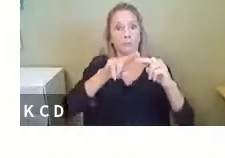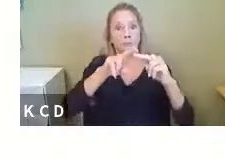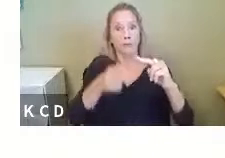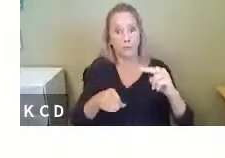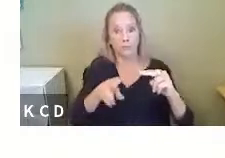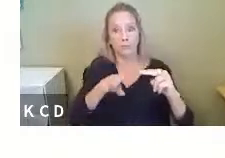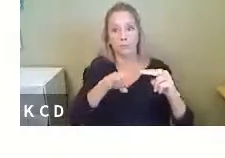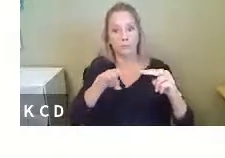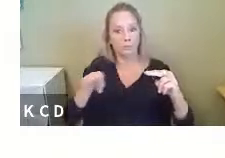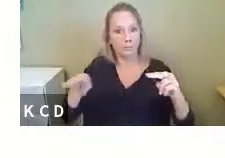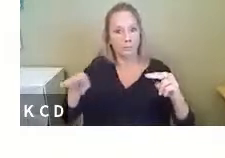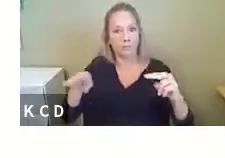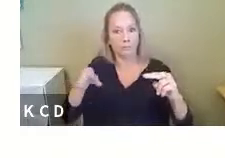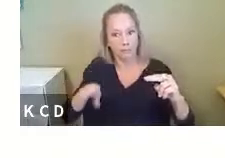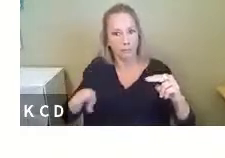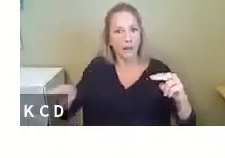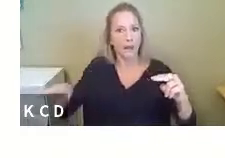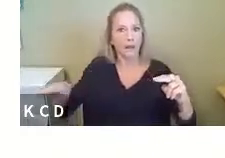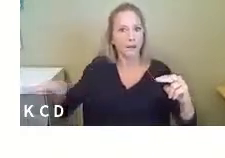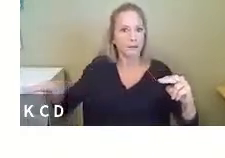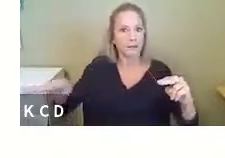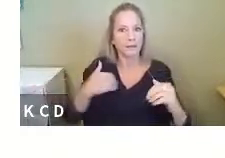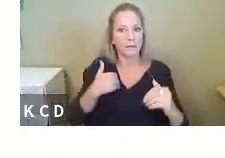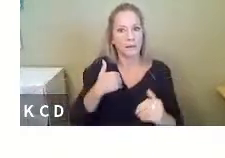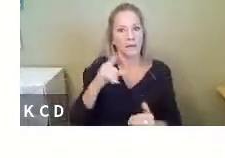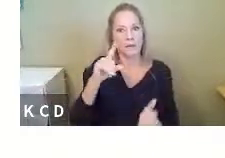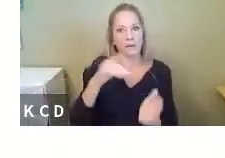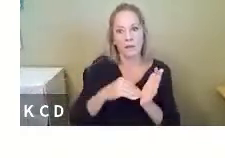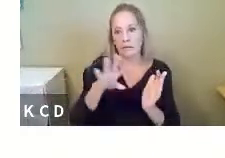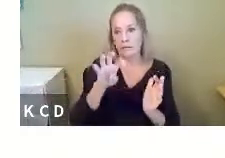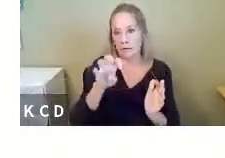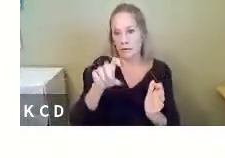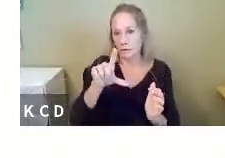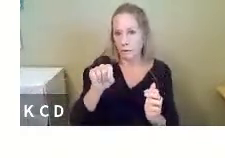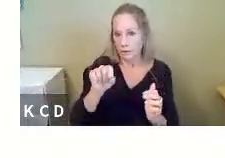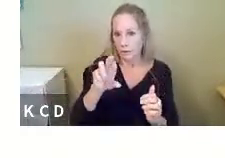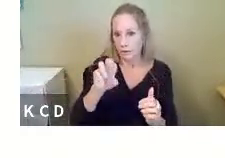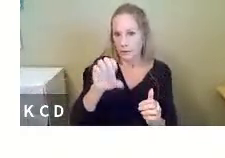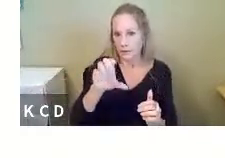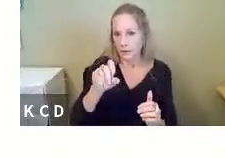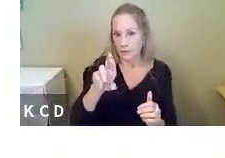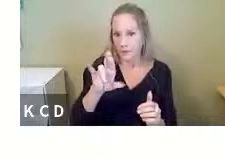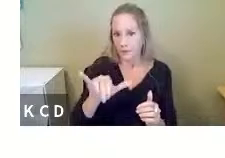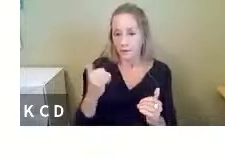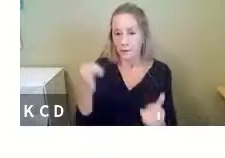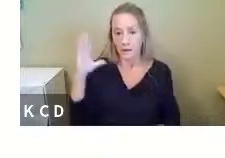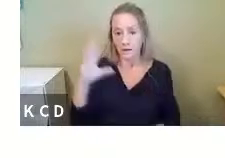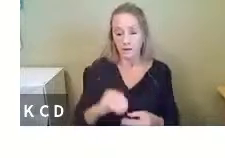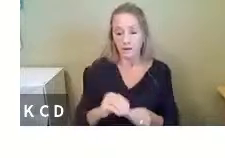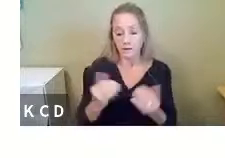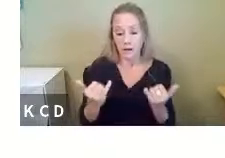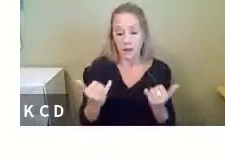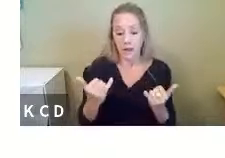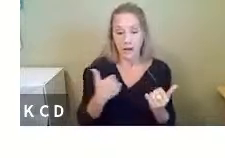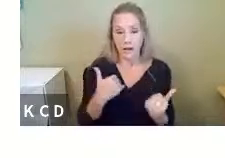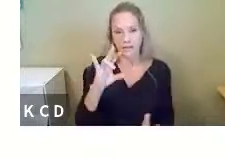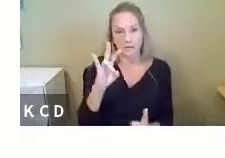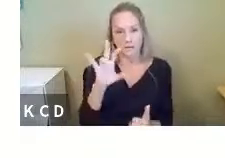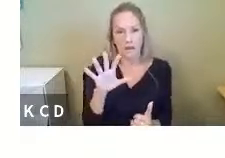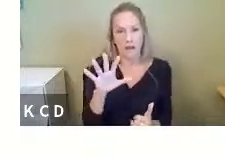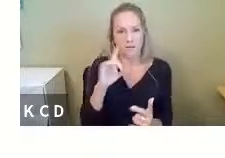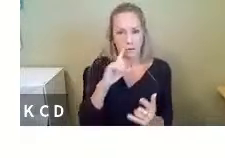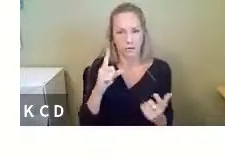So we've had 1,420 recoveries. As of today, we have 75 active COVID-19